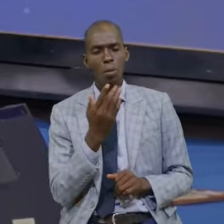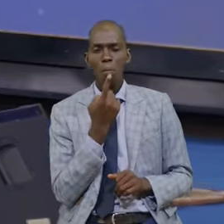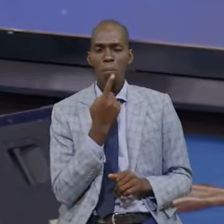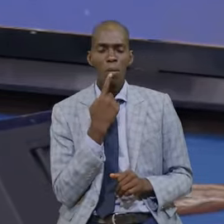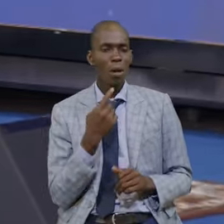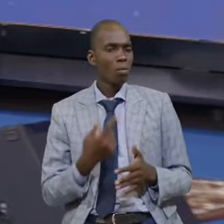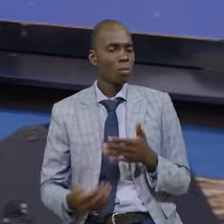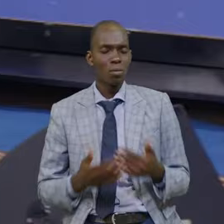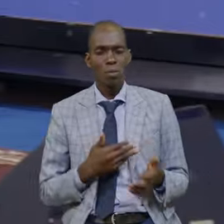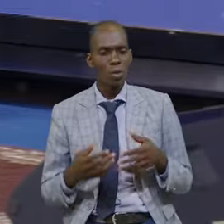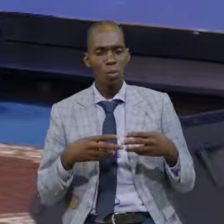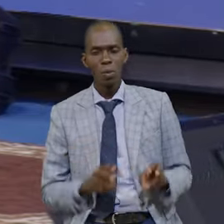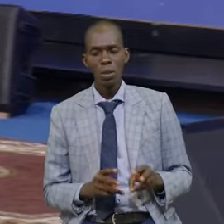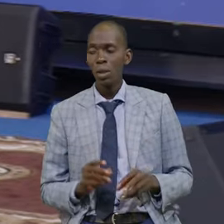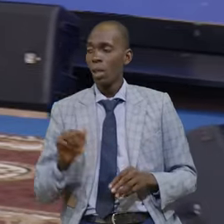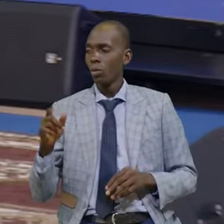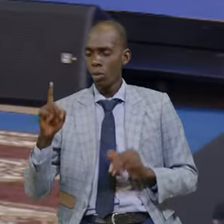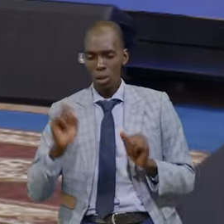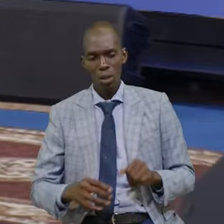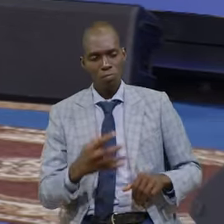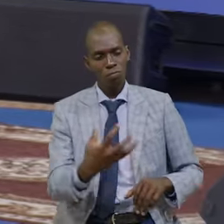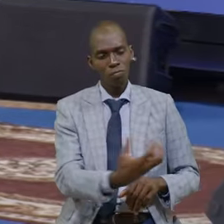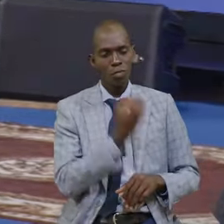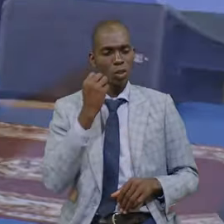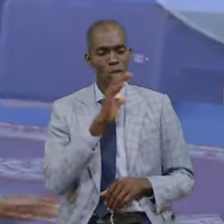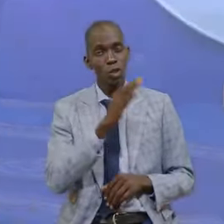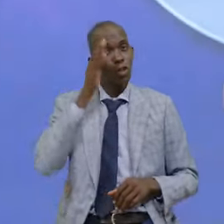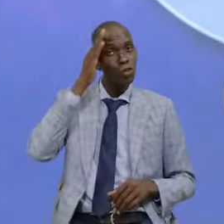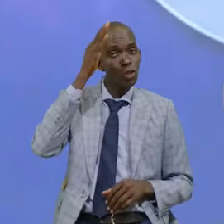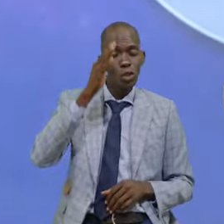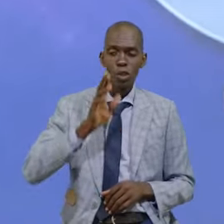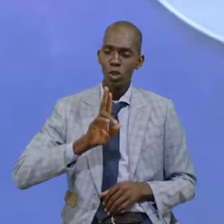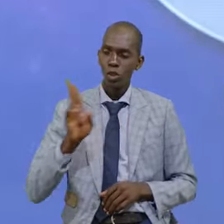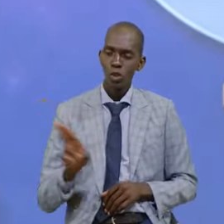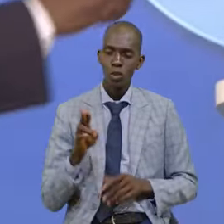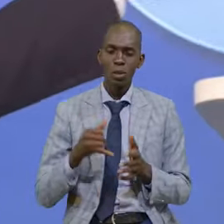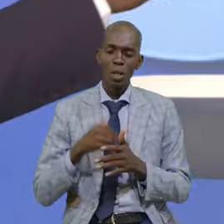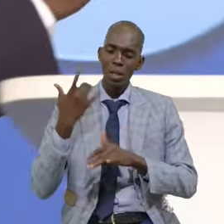can take your destiny and make it empty the